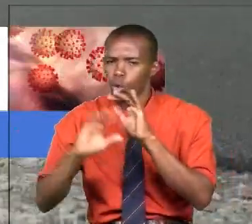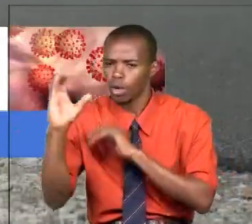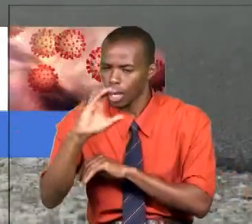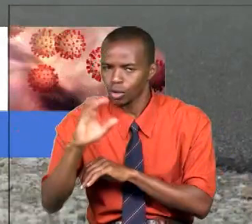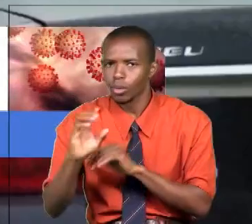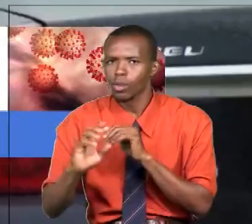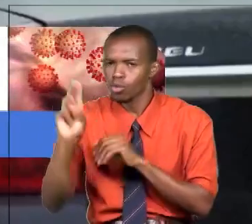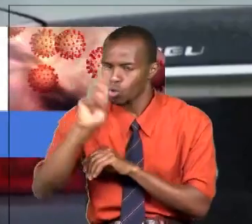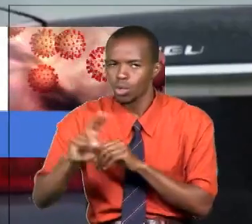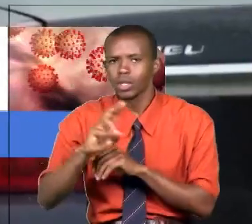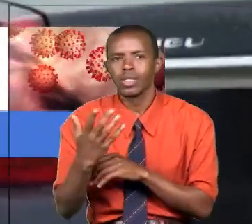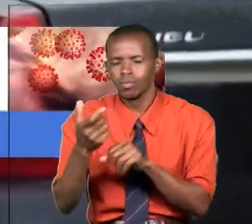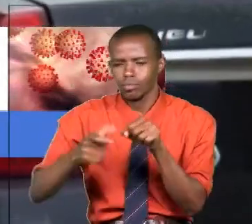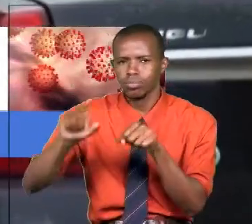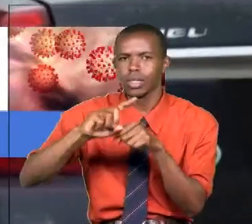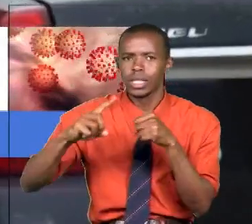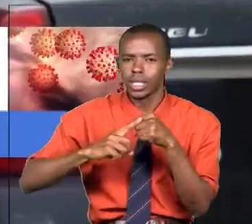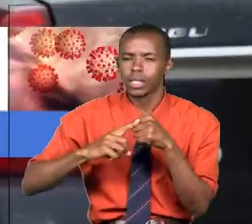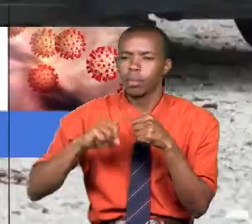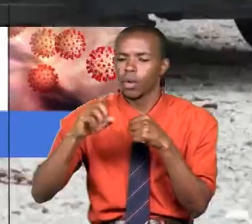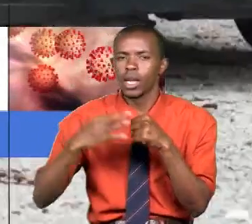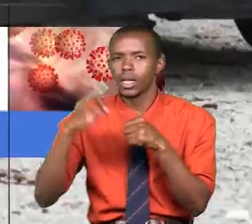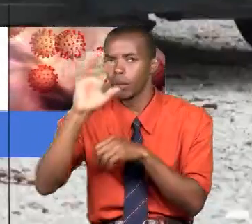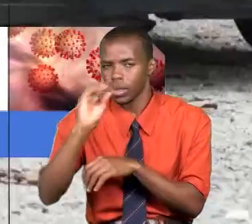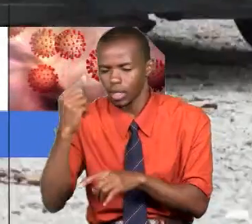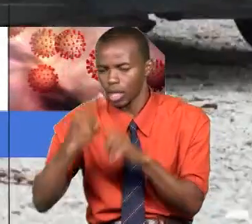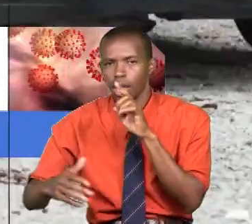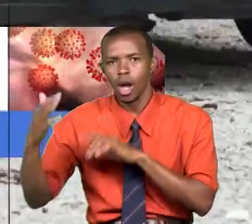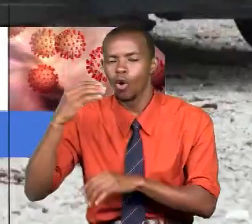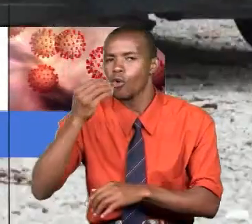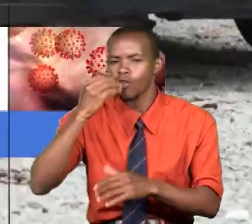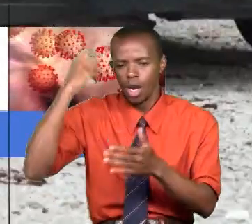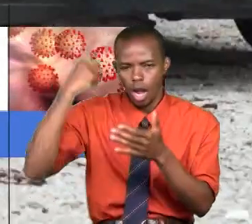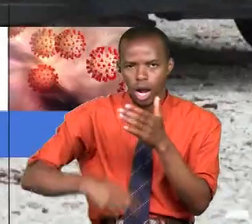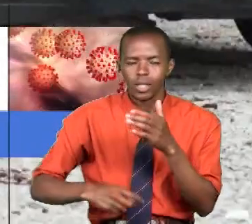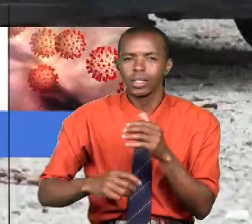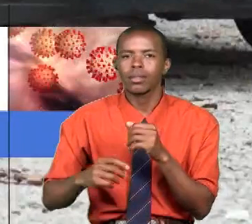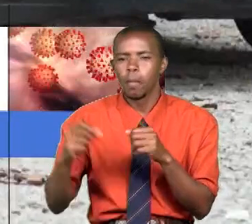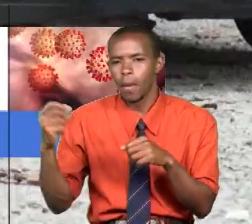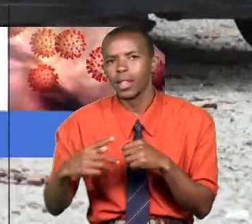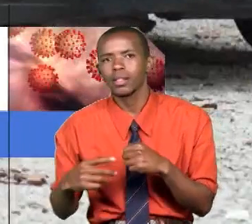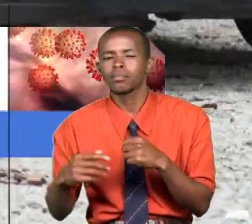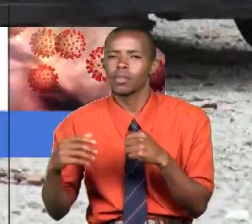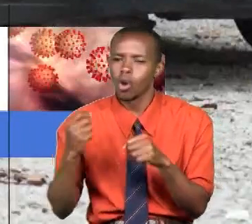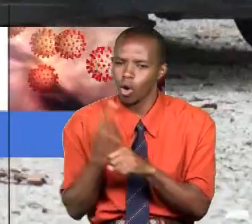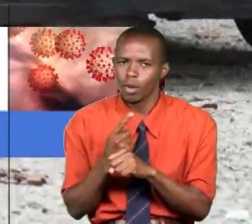in November rose to 6.8% from a year ago, while the food prices in November was 6.1% higher.